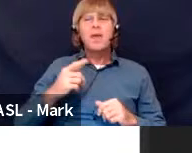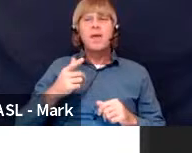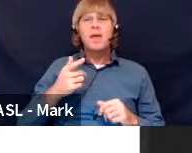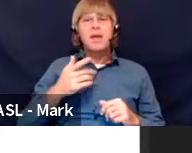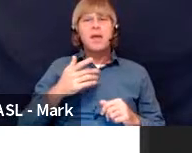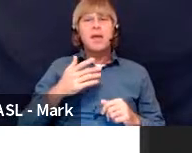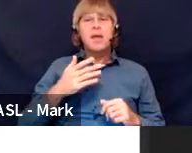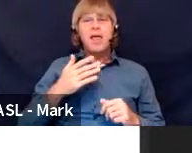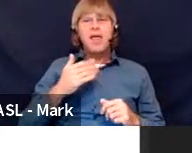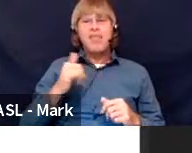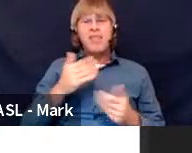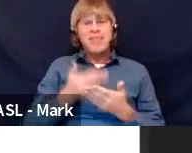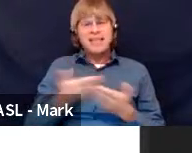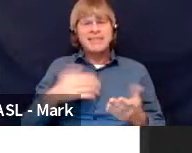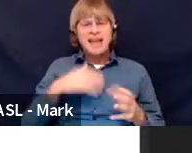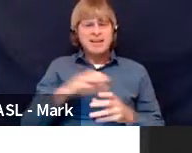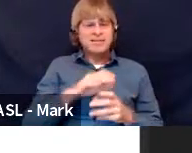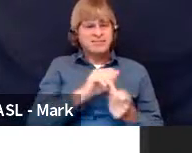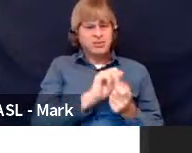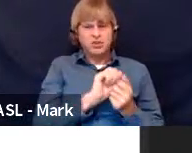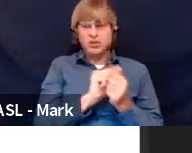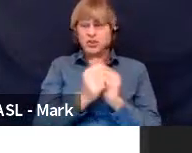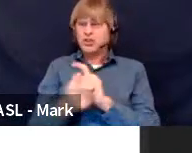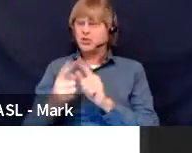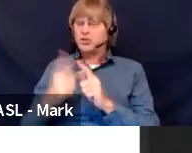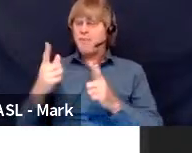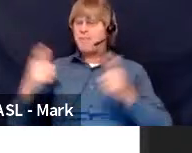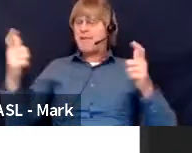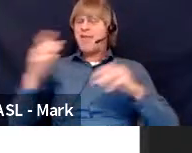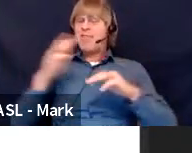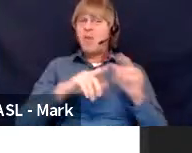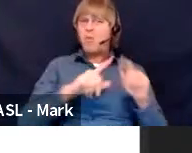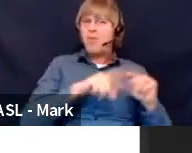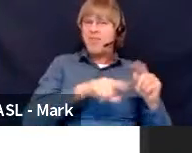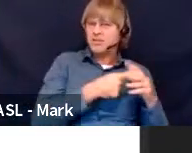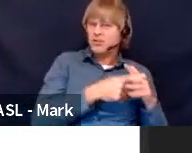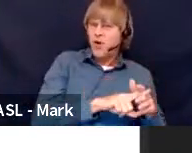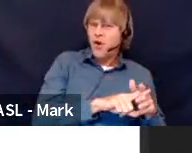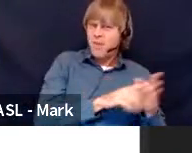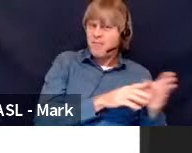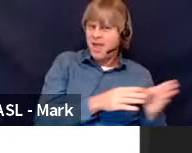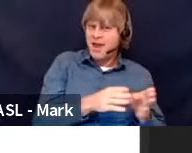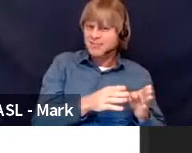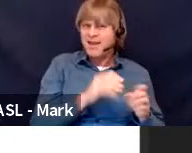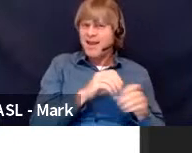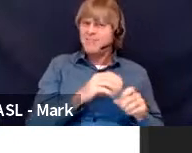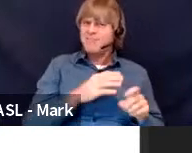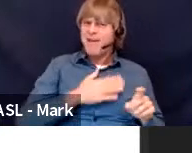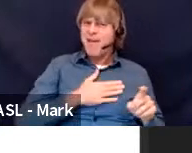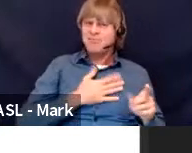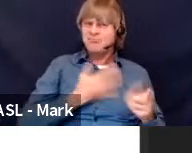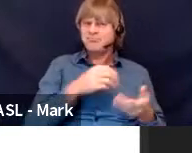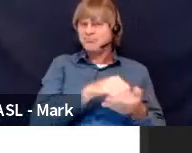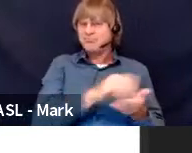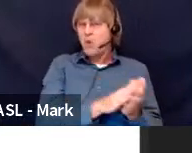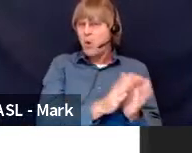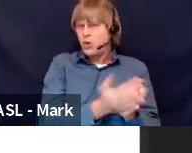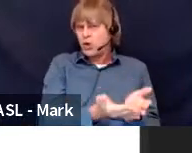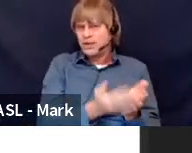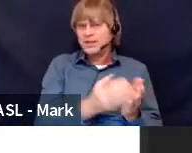My pieces that I was doing were turning into something bigger than what could just stand to just be in my notebook,